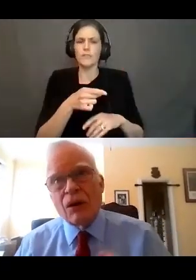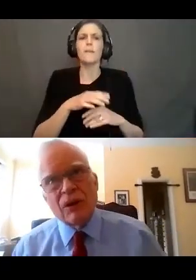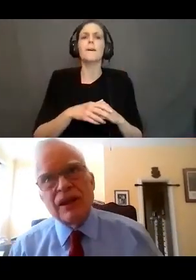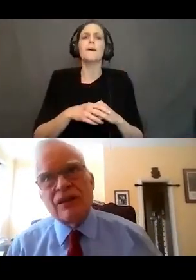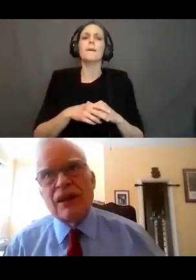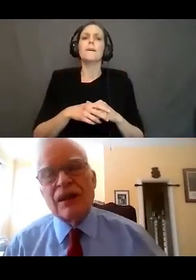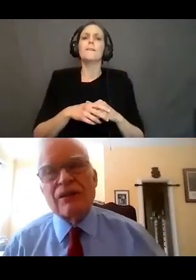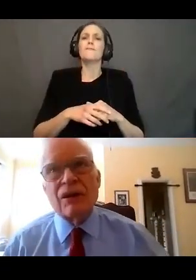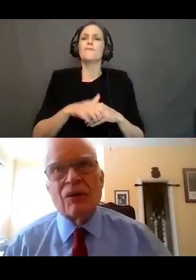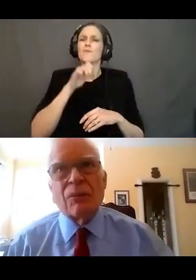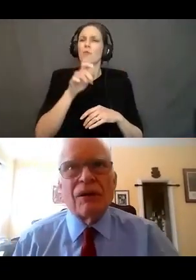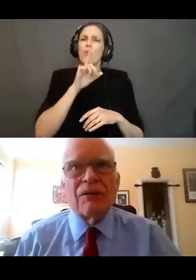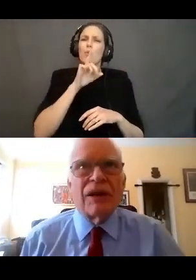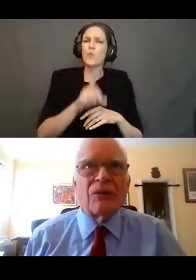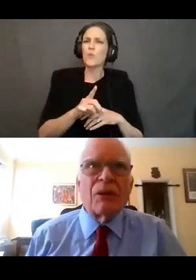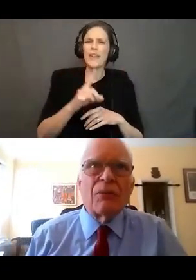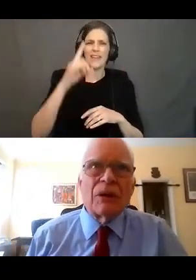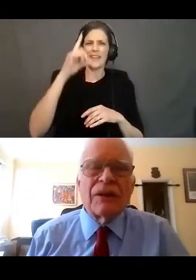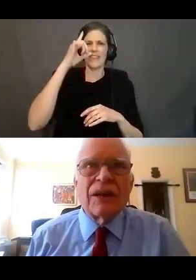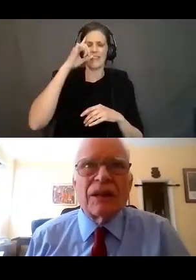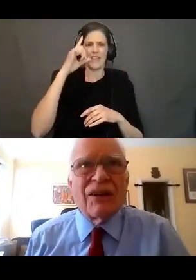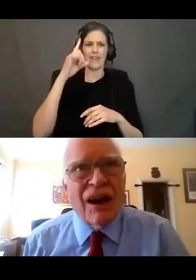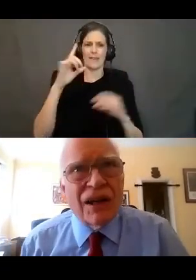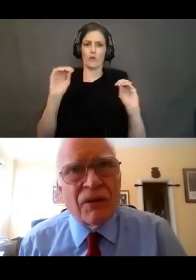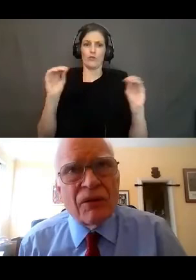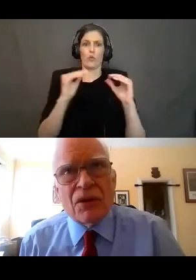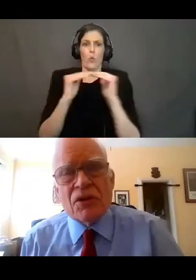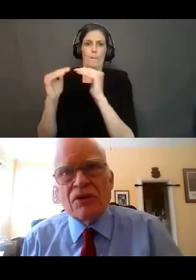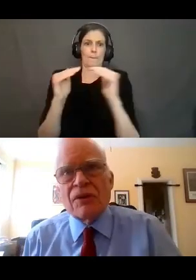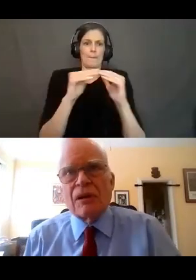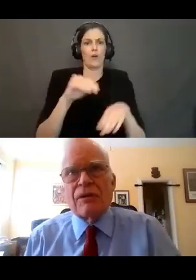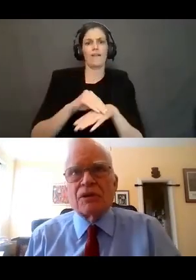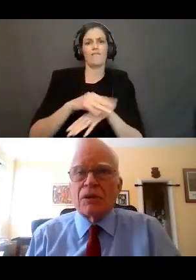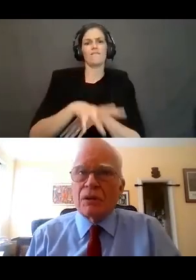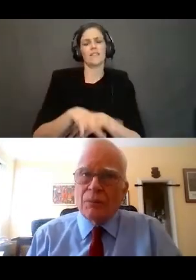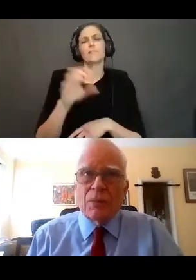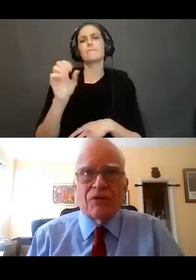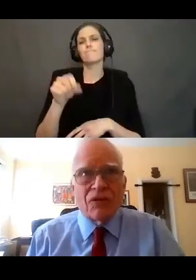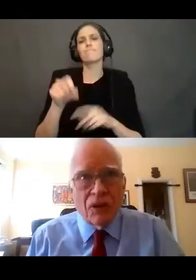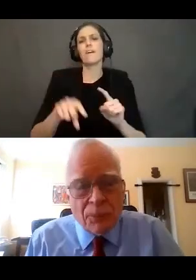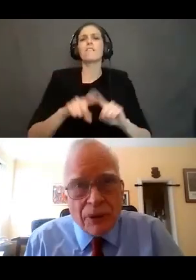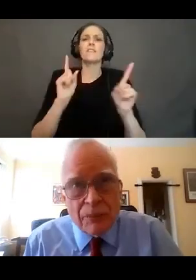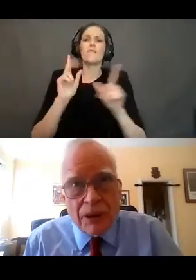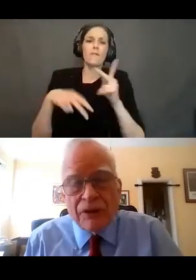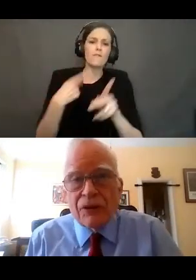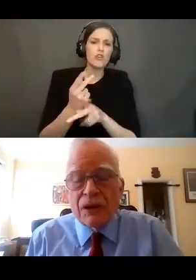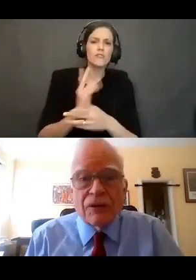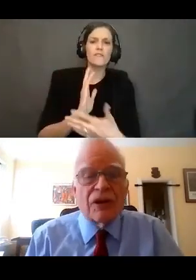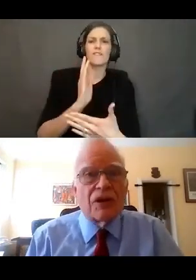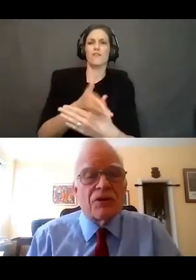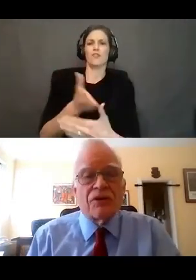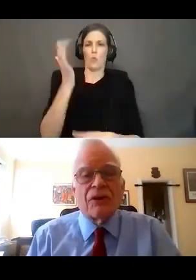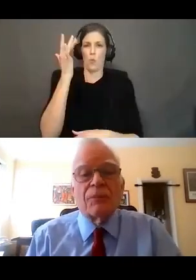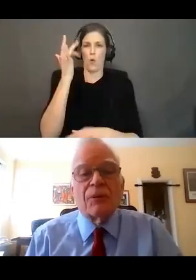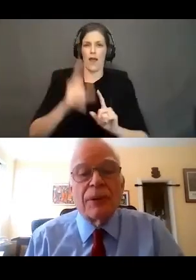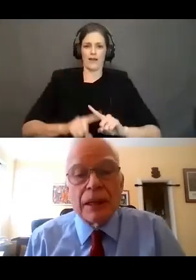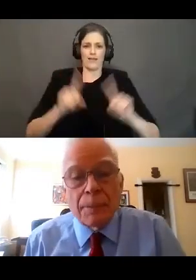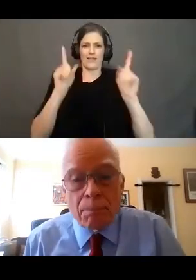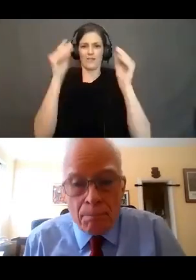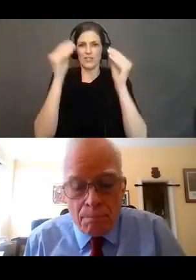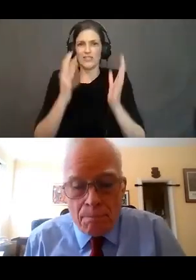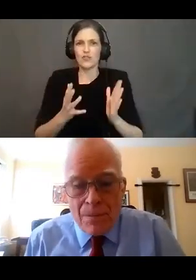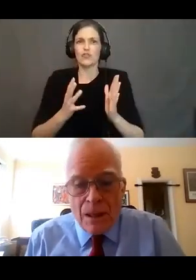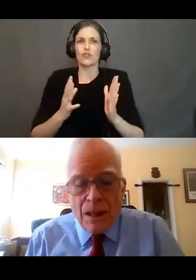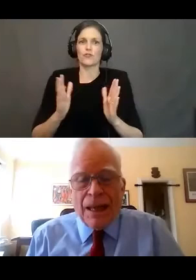we don't really think there are no peer effects. We really think there are different versions of the intervention simply because they're different teachers implementing